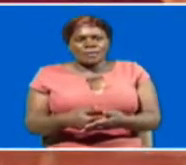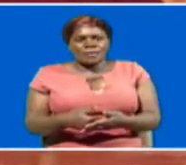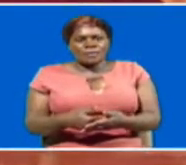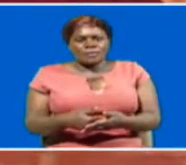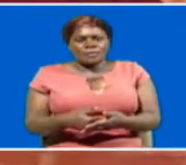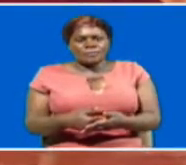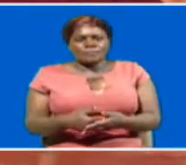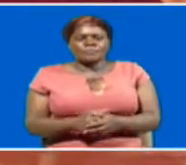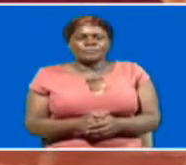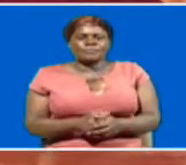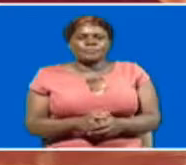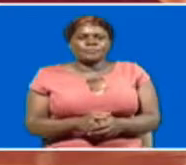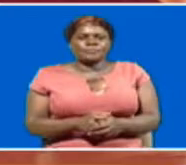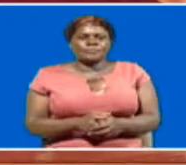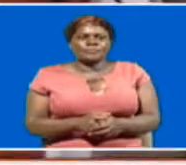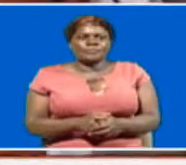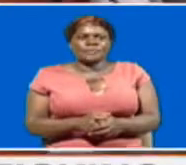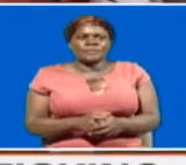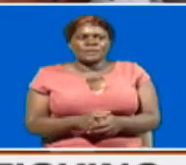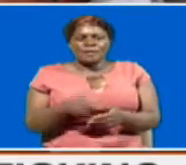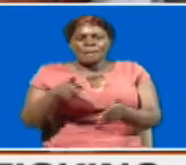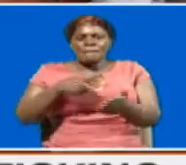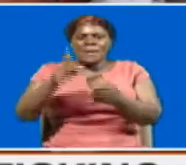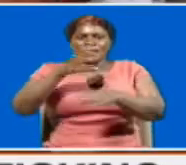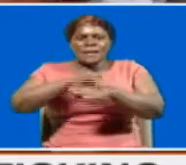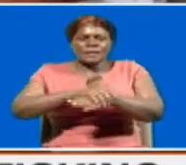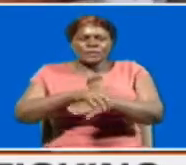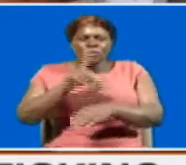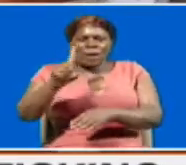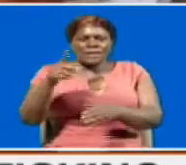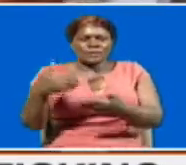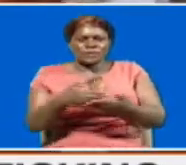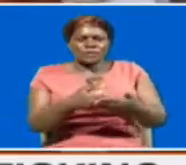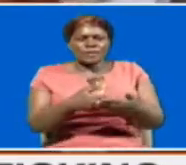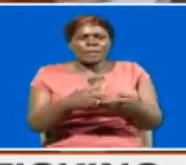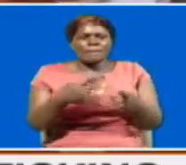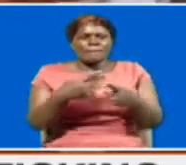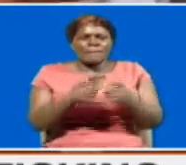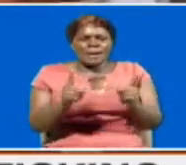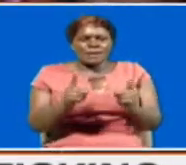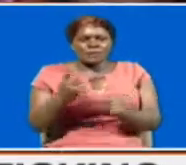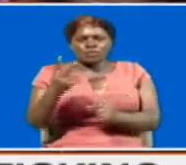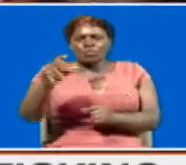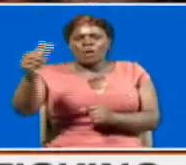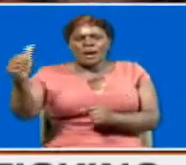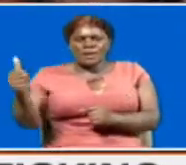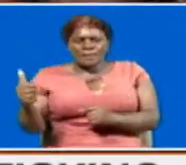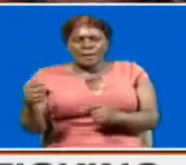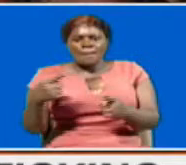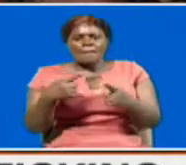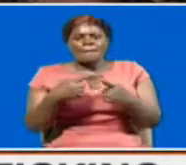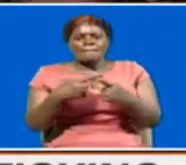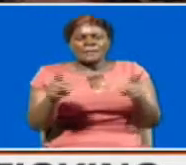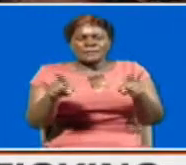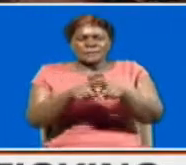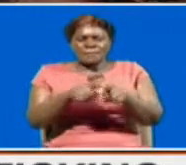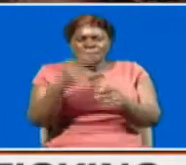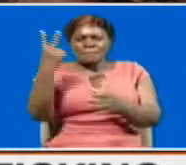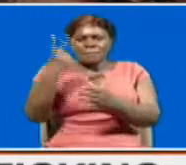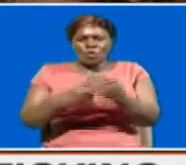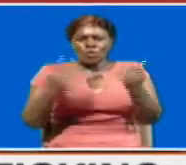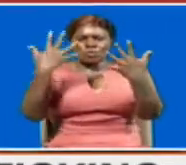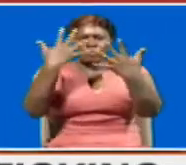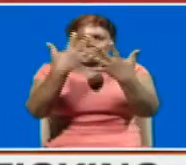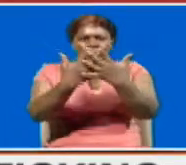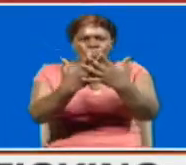the BBC. Now, Makala received a payment for one of the children, but released two others as well. Makala and Awor have been